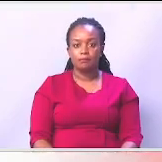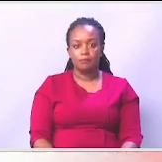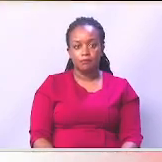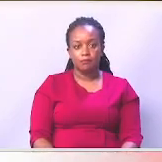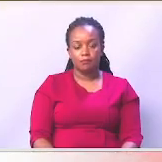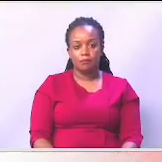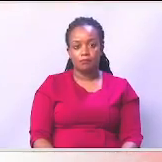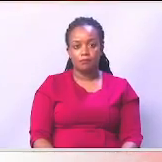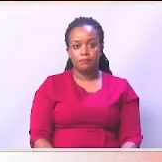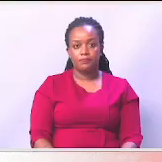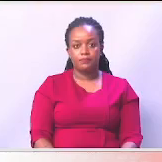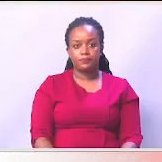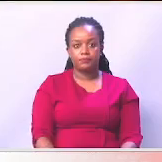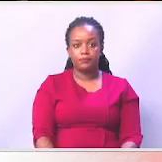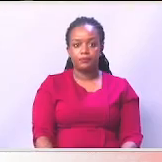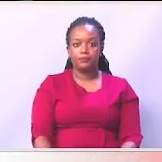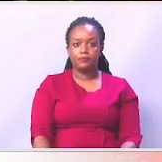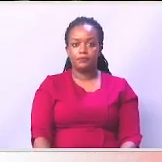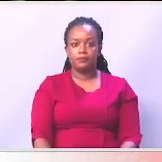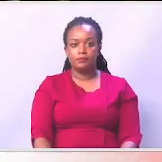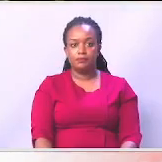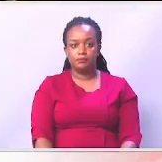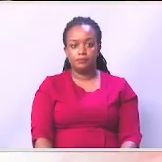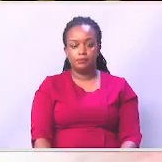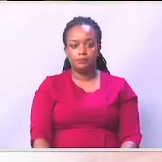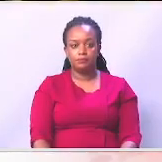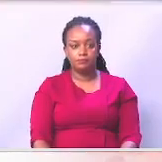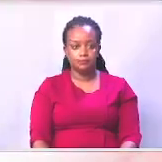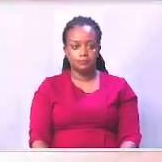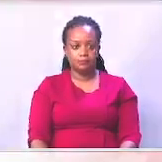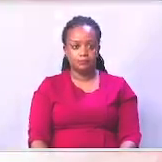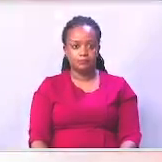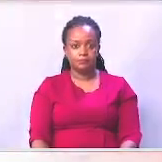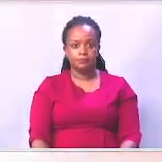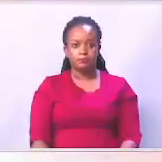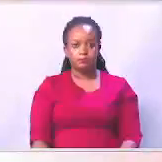Tension is